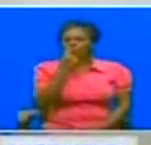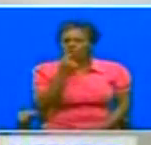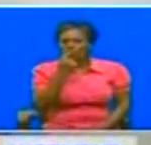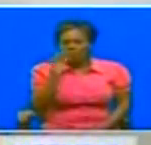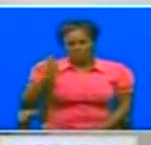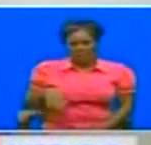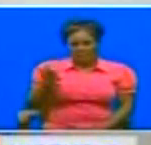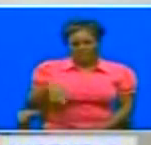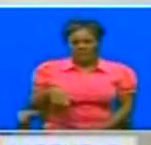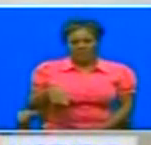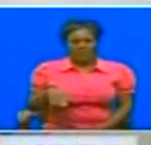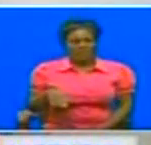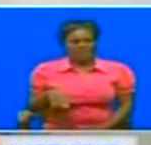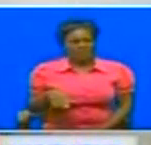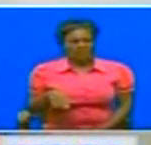are supposed to be listed,